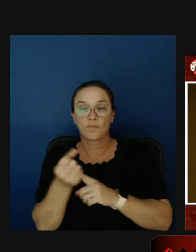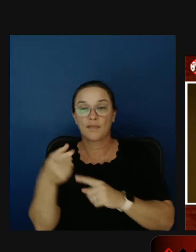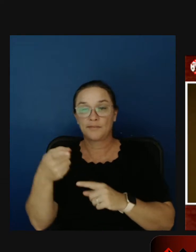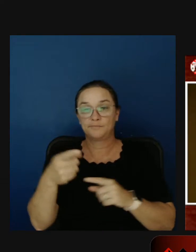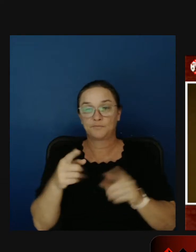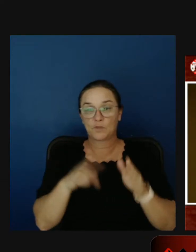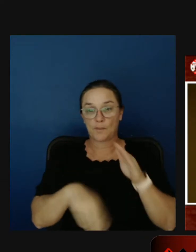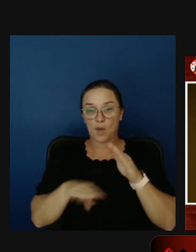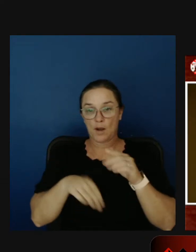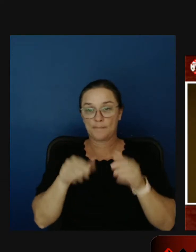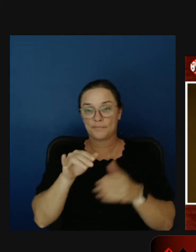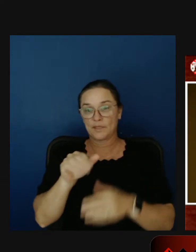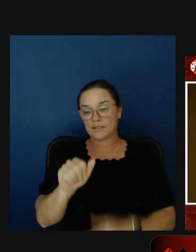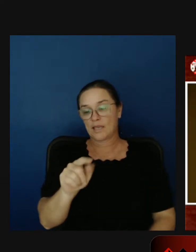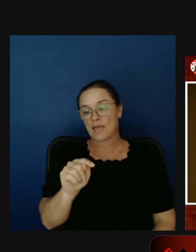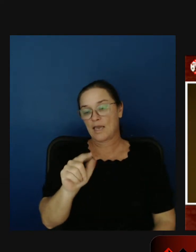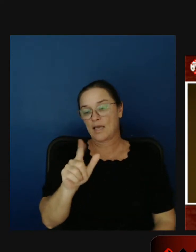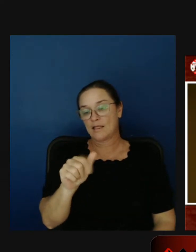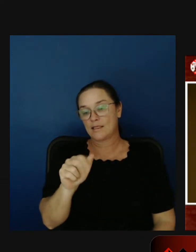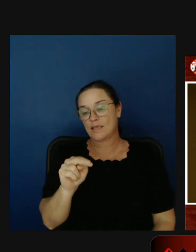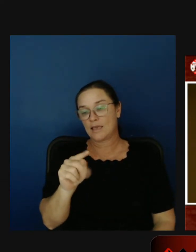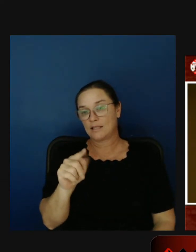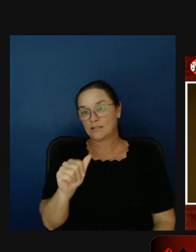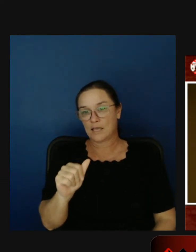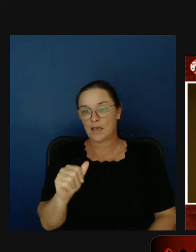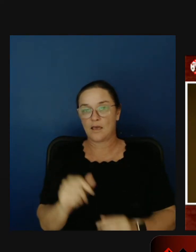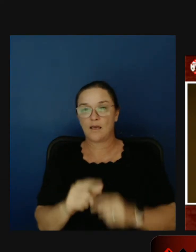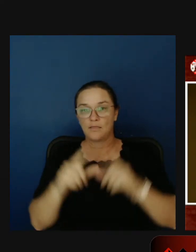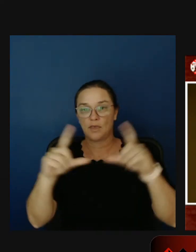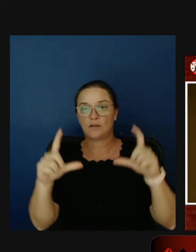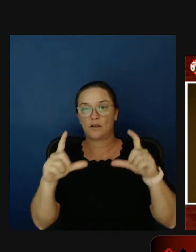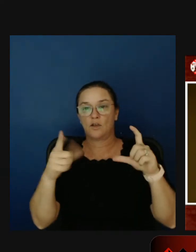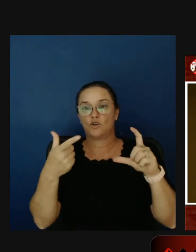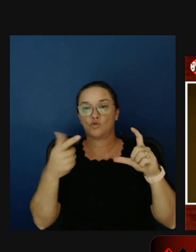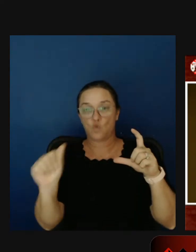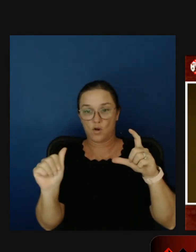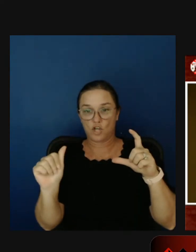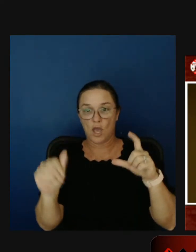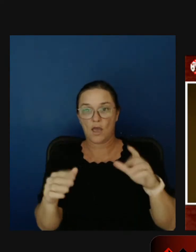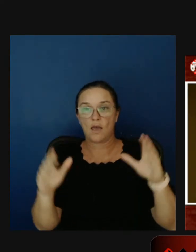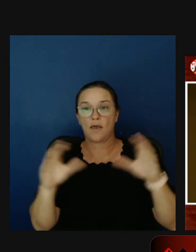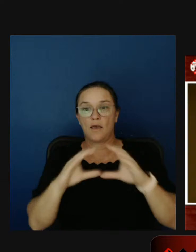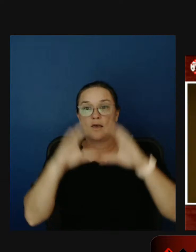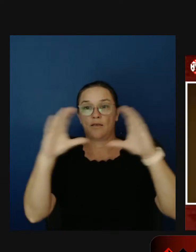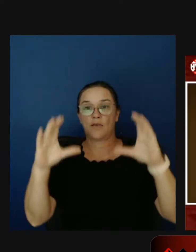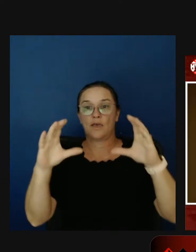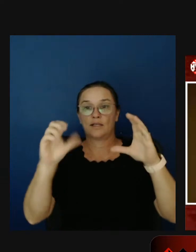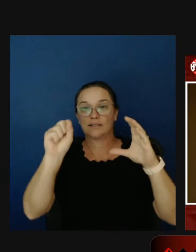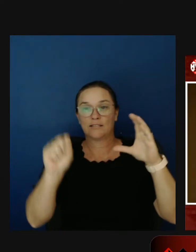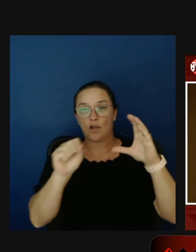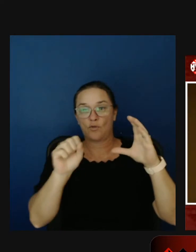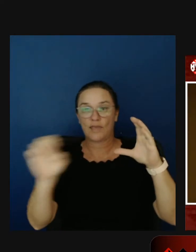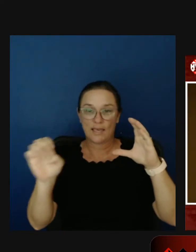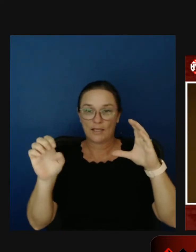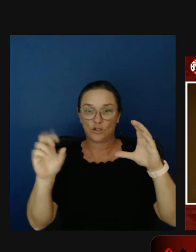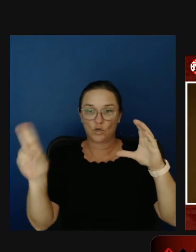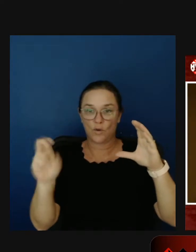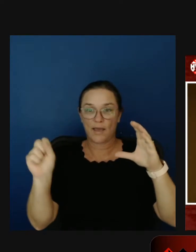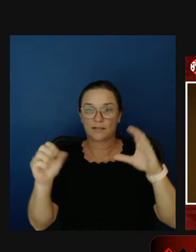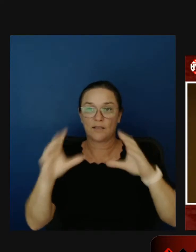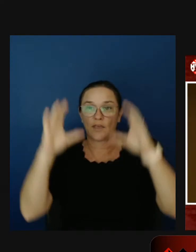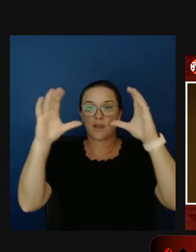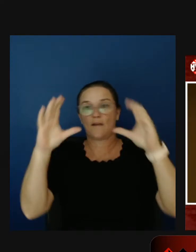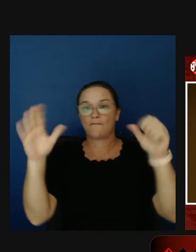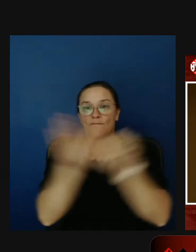is Atlanta. As we zoom out, this is the state of Georgia. This is the southeastern US. This is the whole US, all